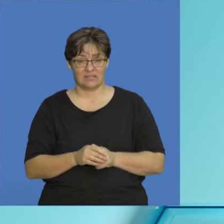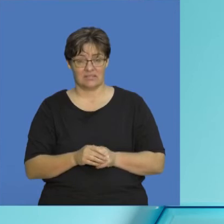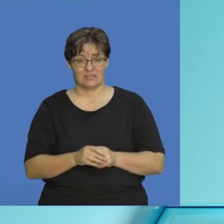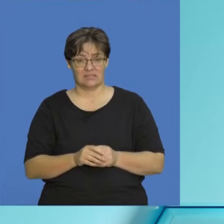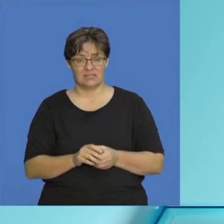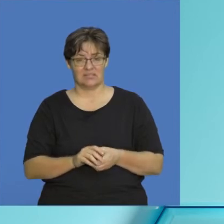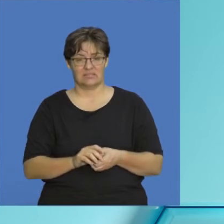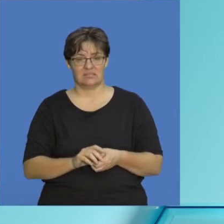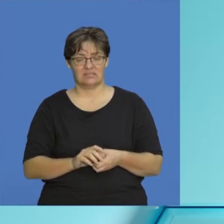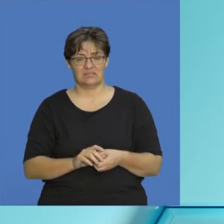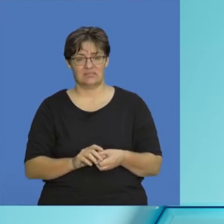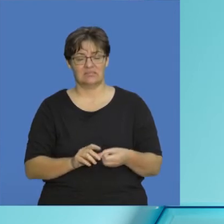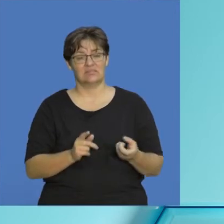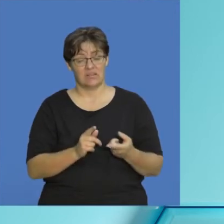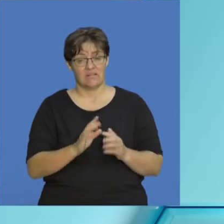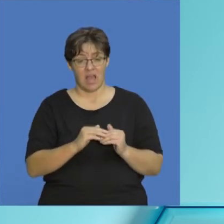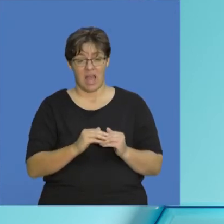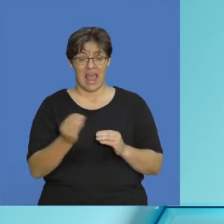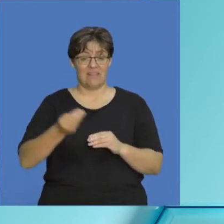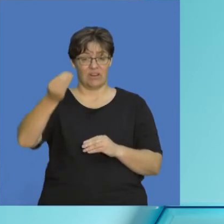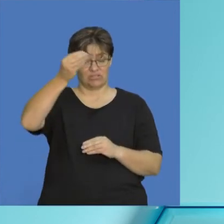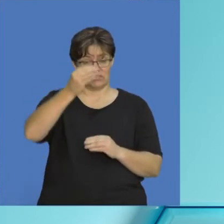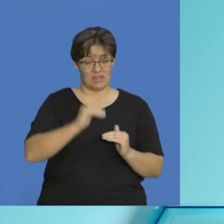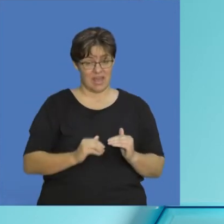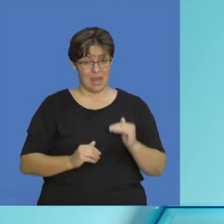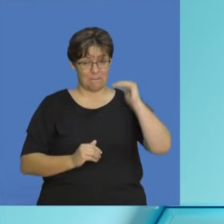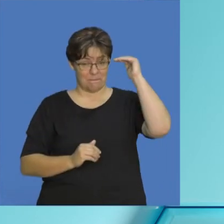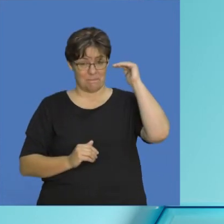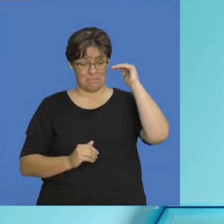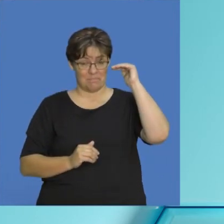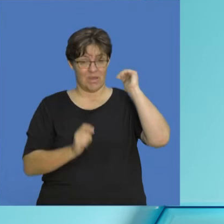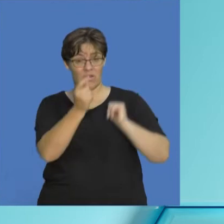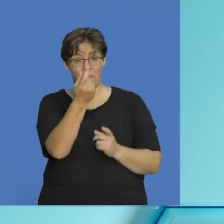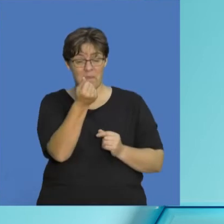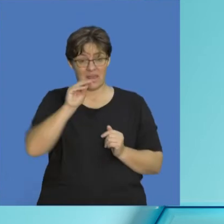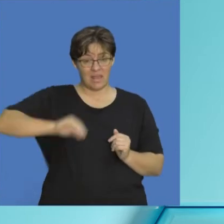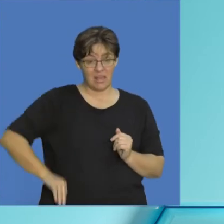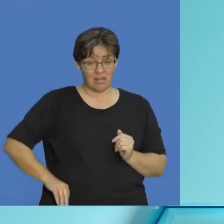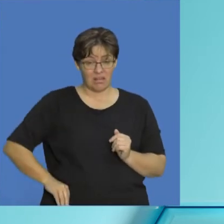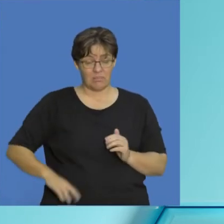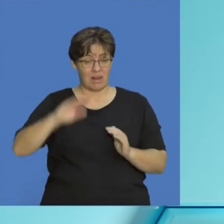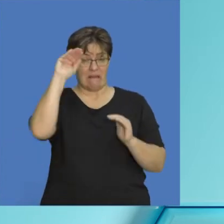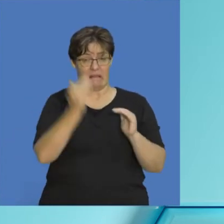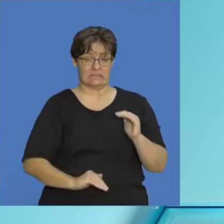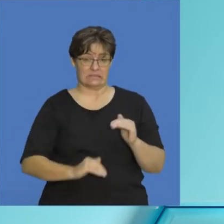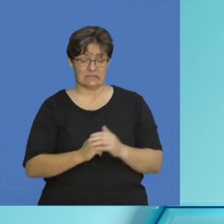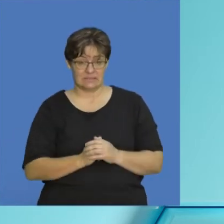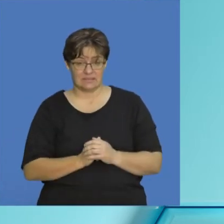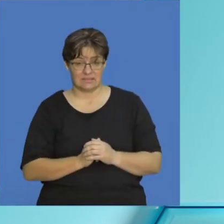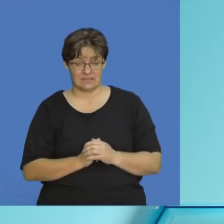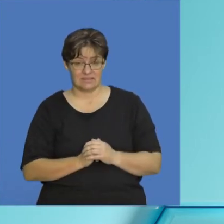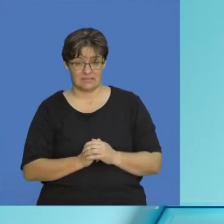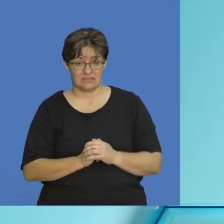inflation, what does inflation do? If inflation goes up, the money in your pocket